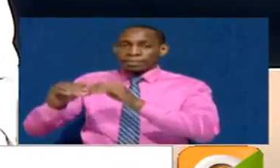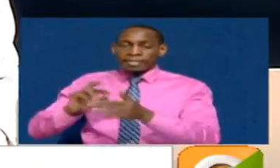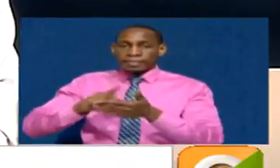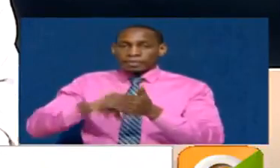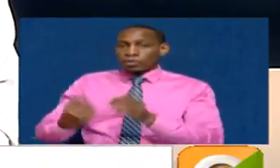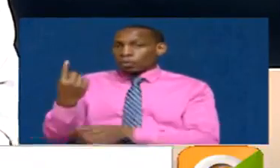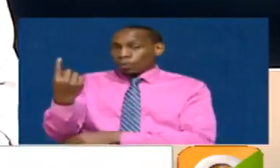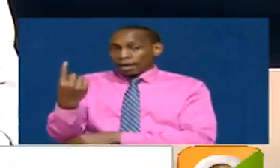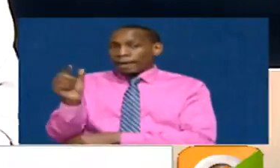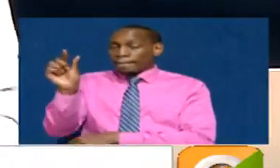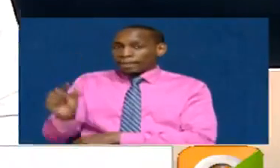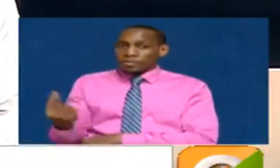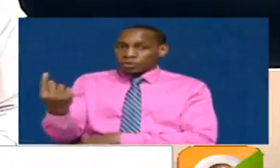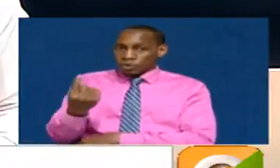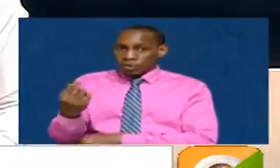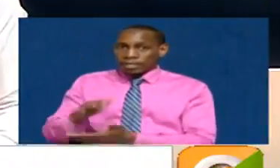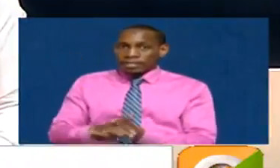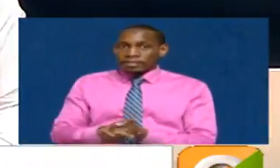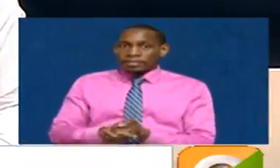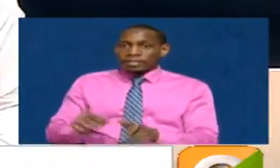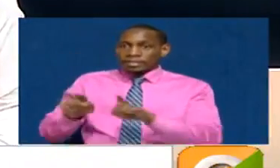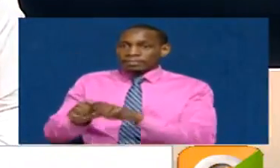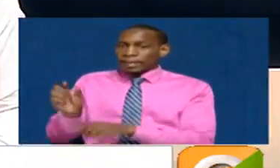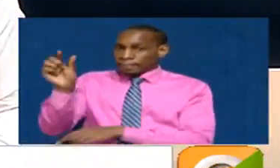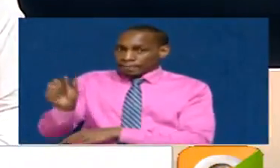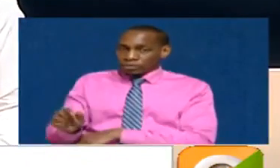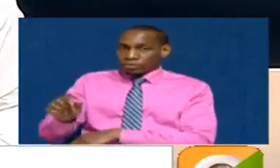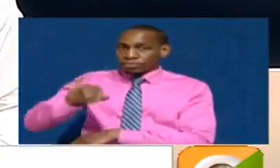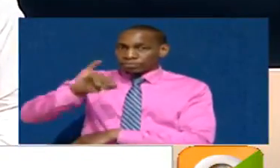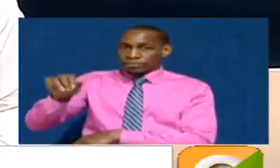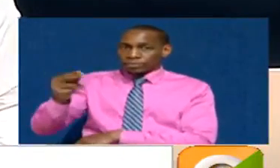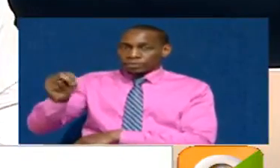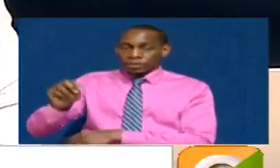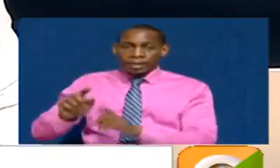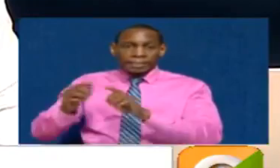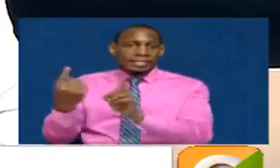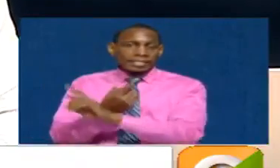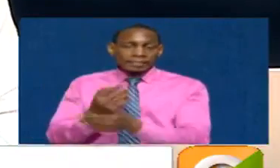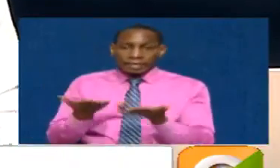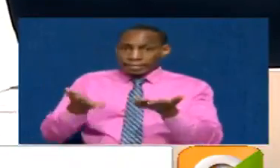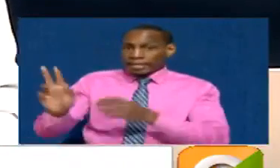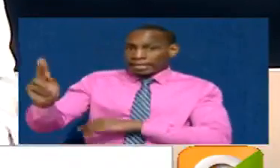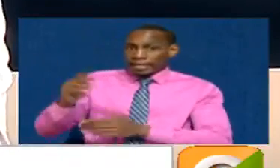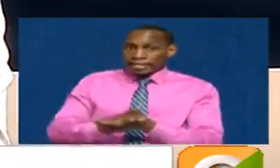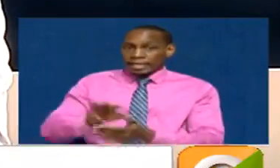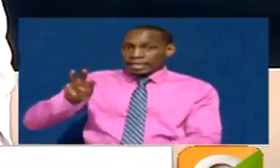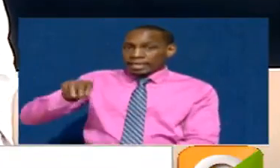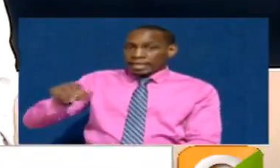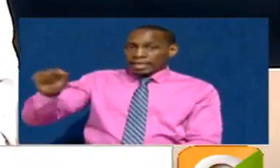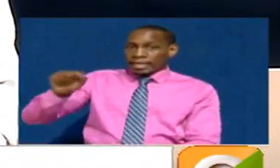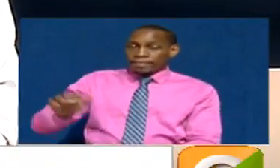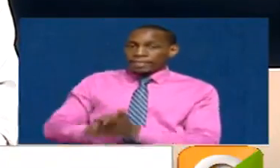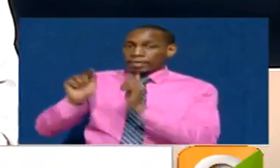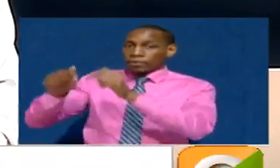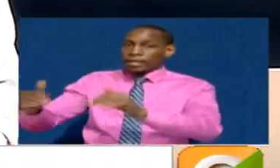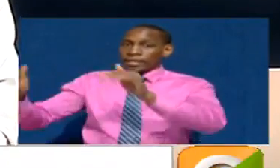have one attendee, the same Kawajiko, as they call him. But no, this is Kenya, and legislators who